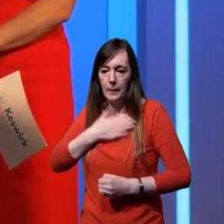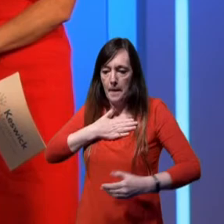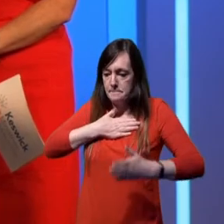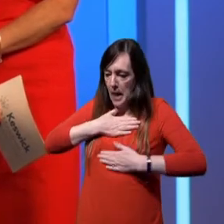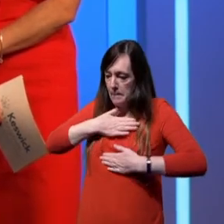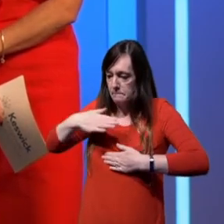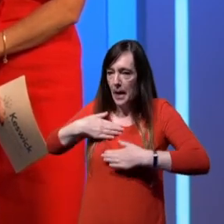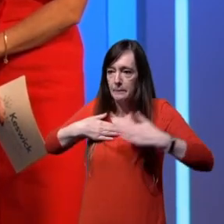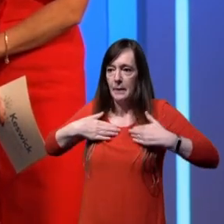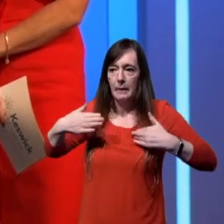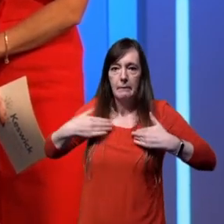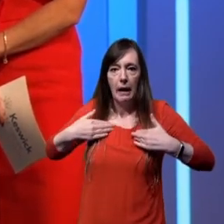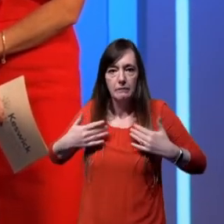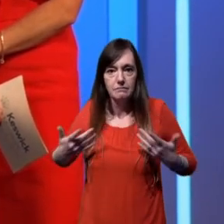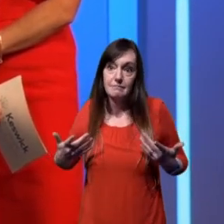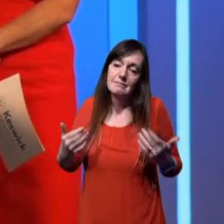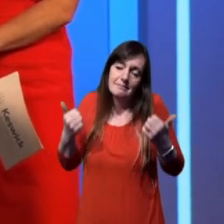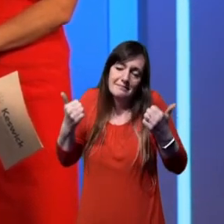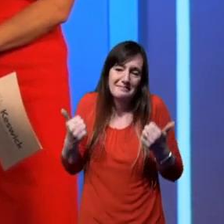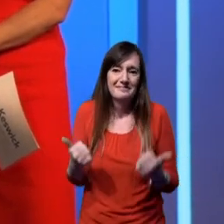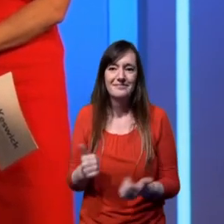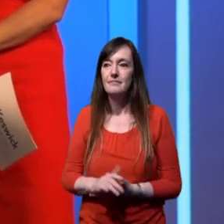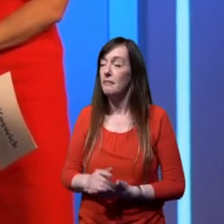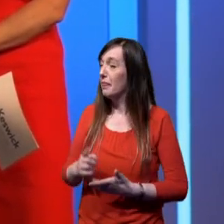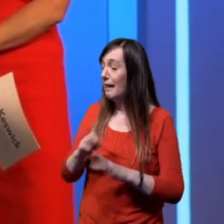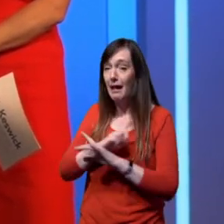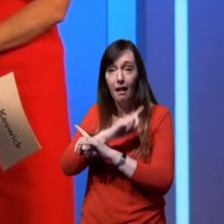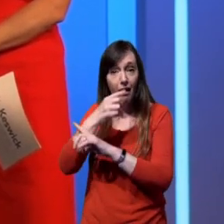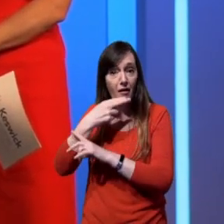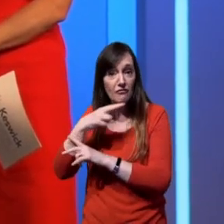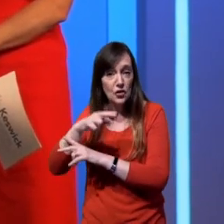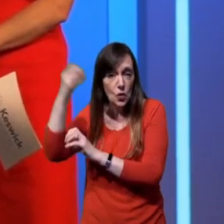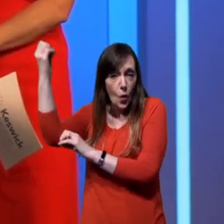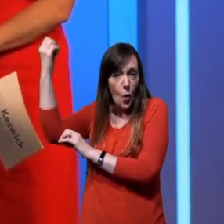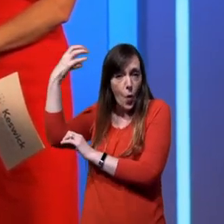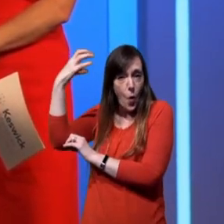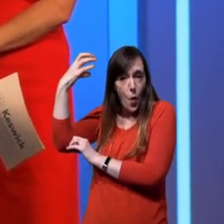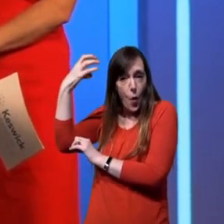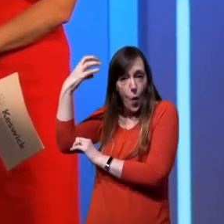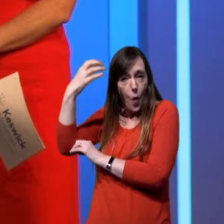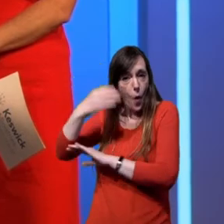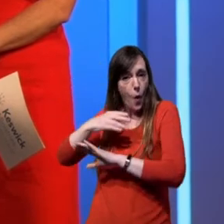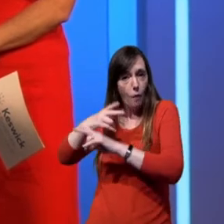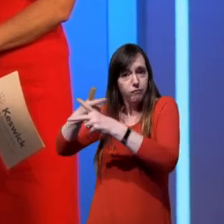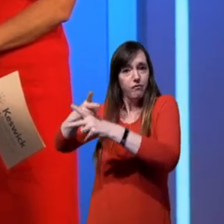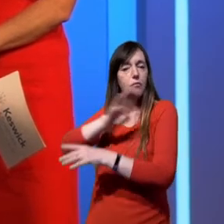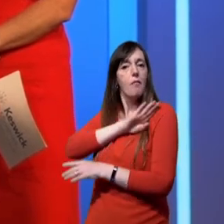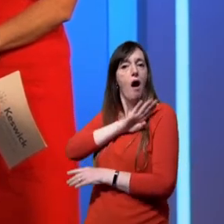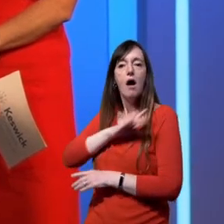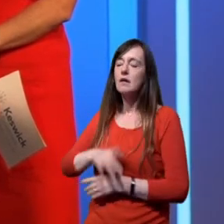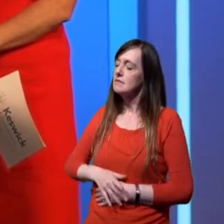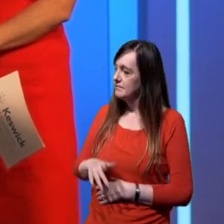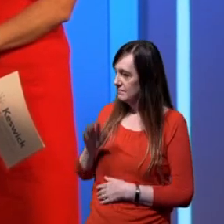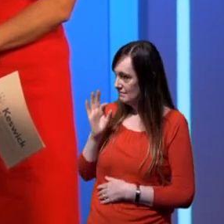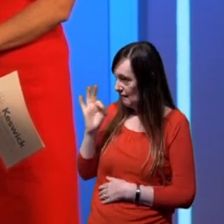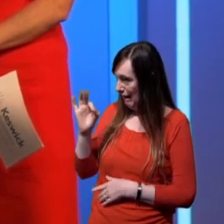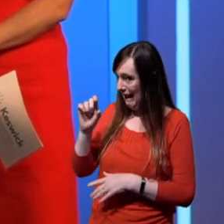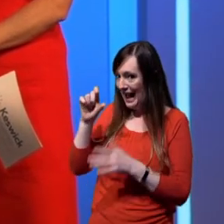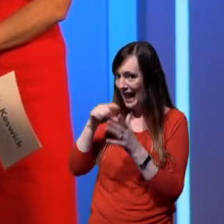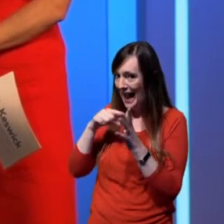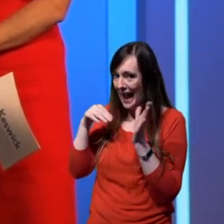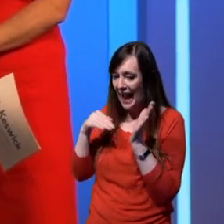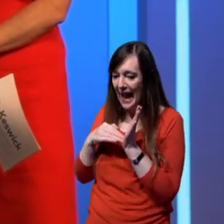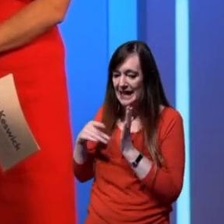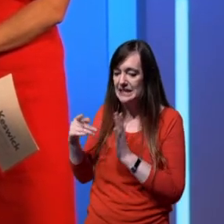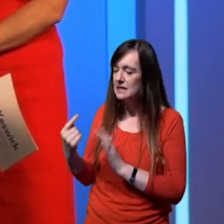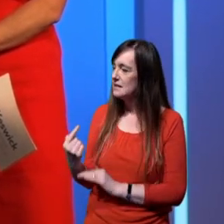tape, but it was great. And then the sun came out, so glorious afternoon in Fitz Park. Sounds good. What about you, Kaz? And I've got to ask, after last night, how